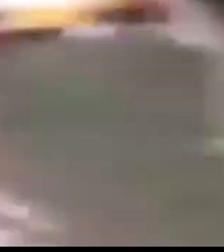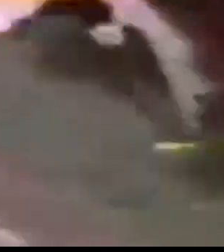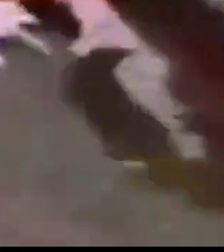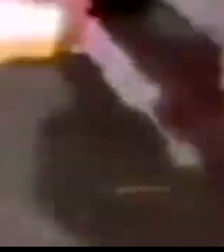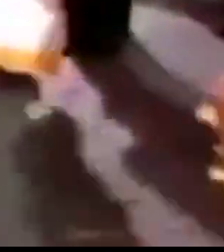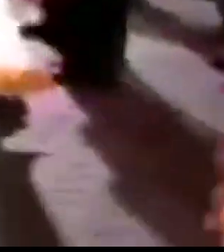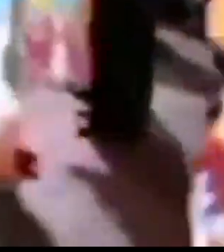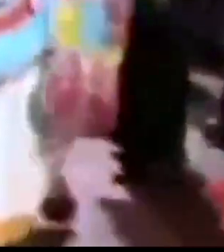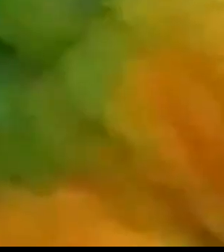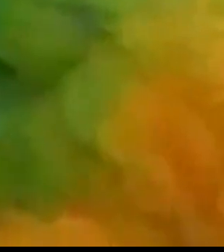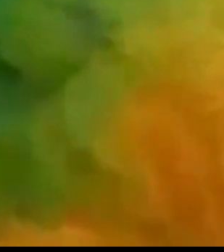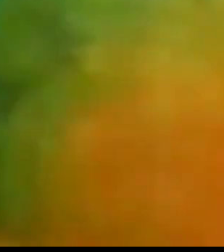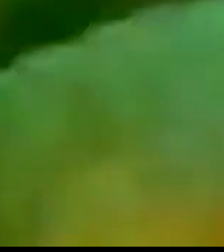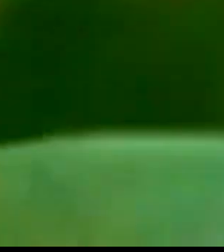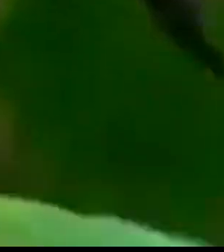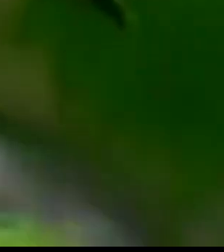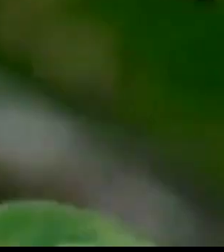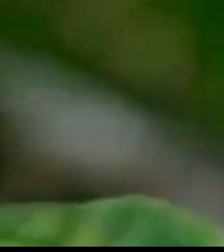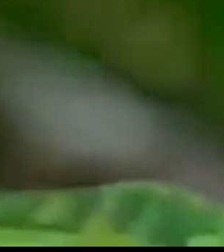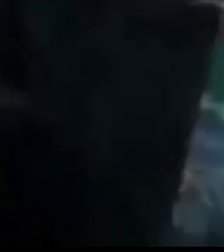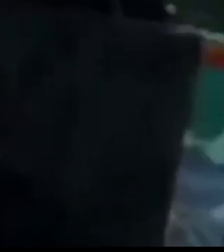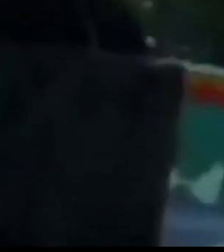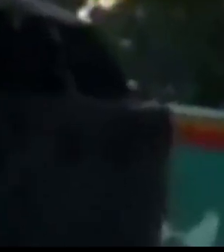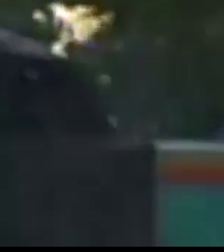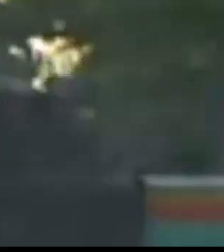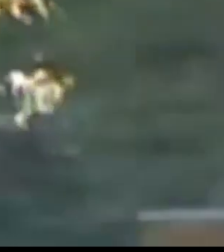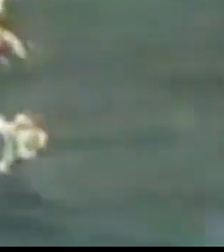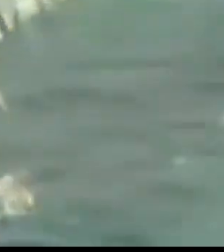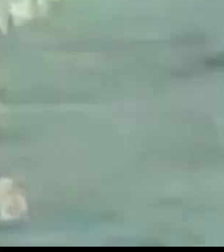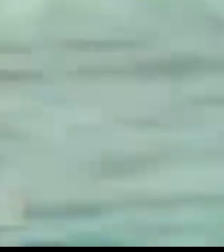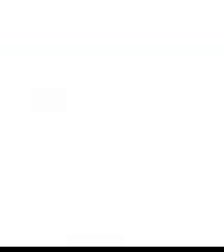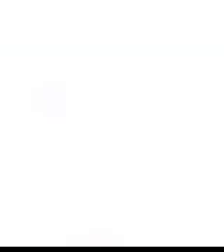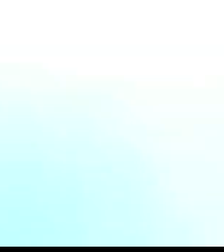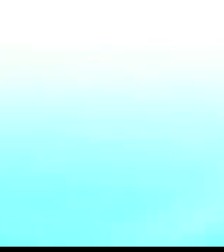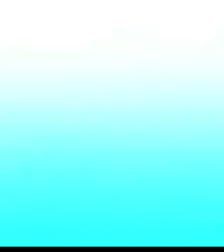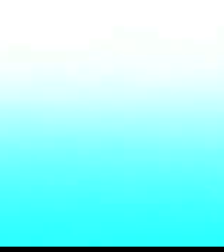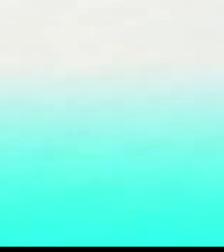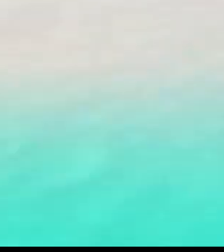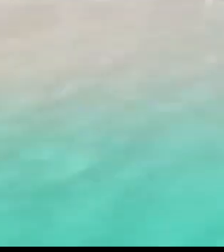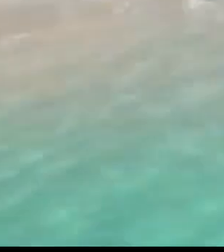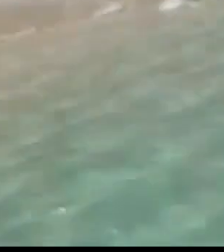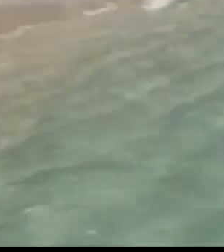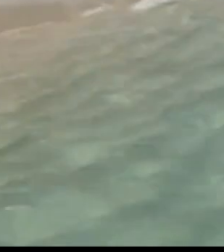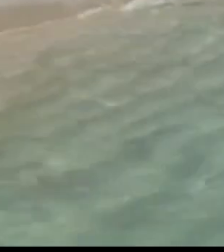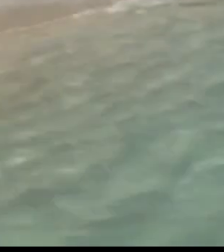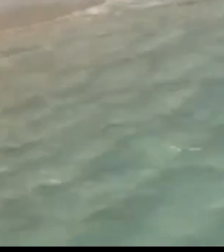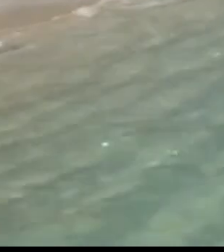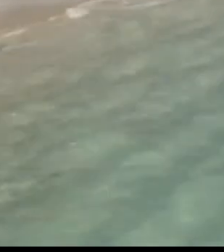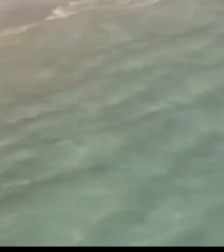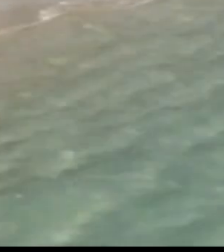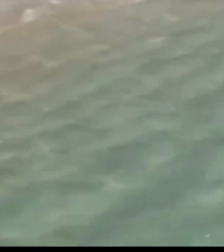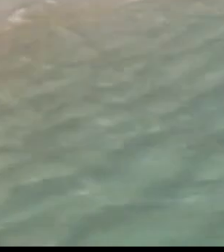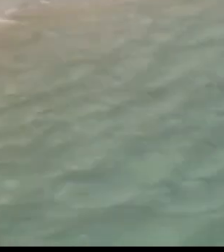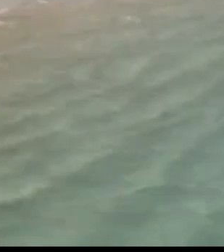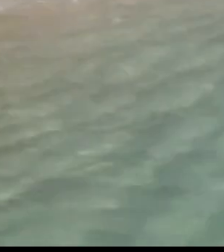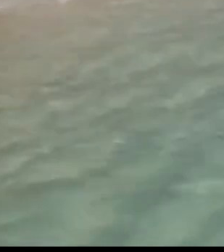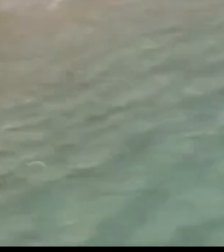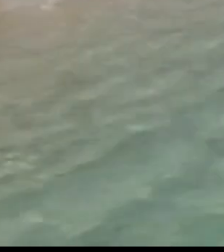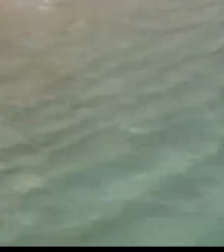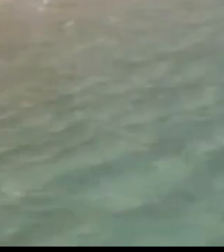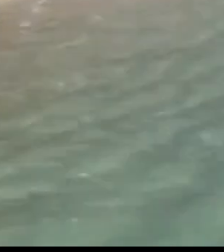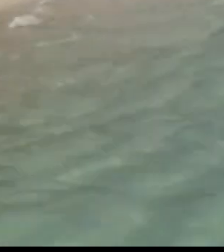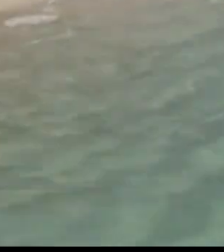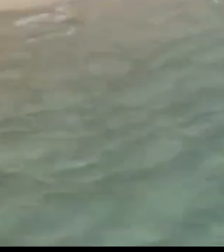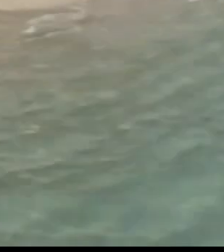Tourism today. It's our Bahamas tourism today. As you can see,